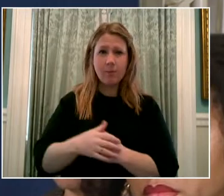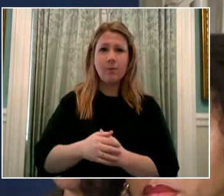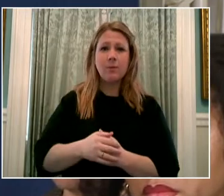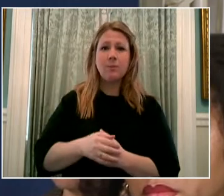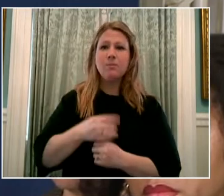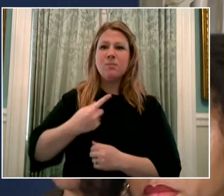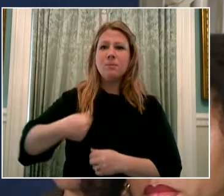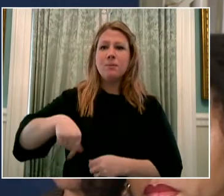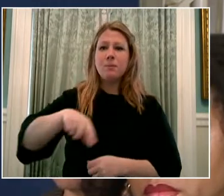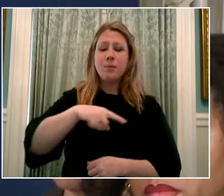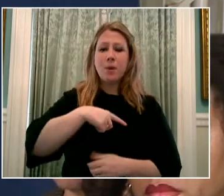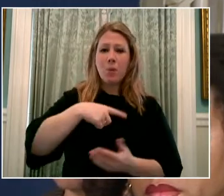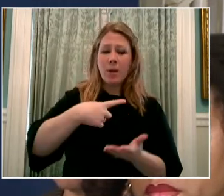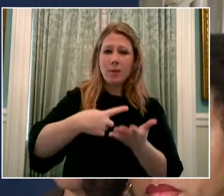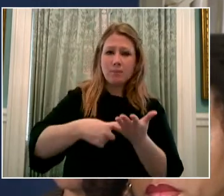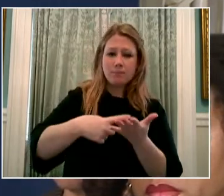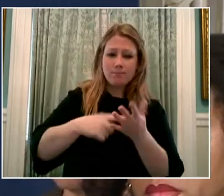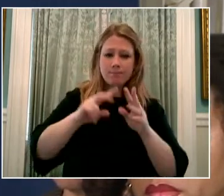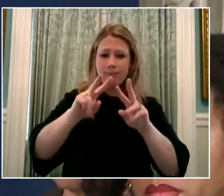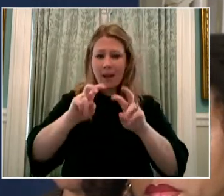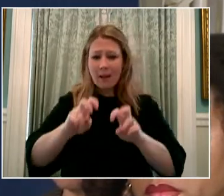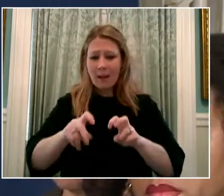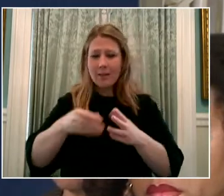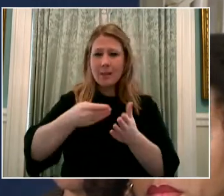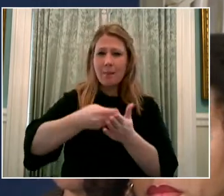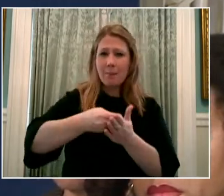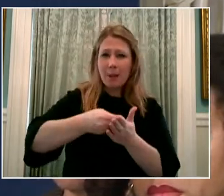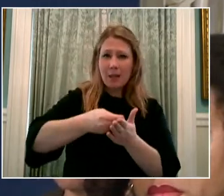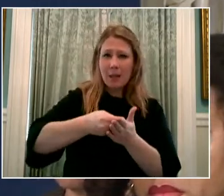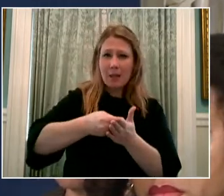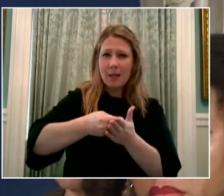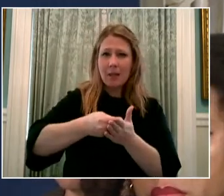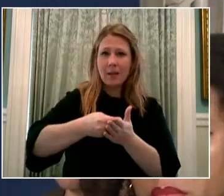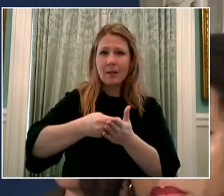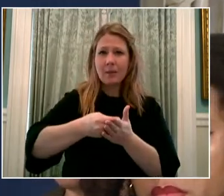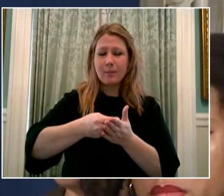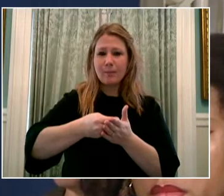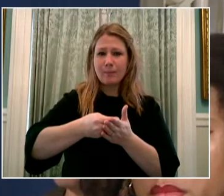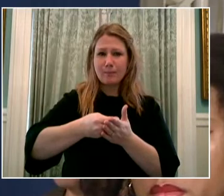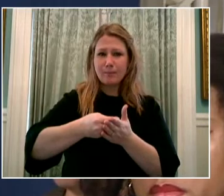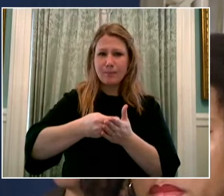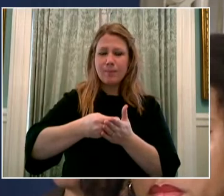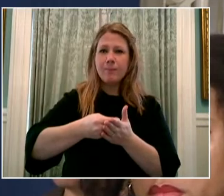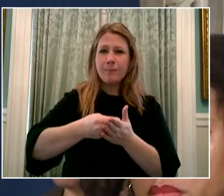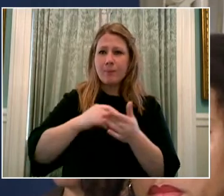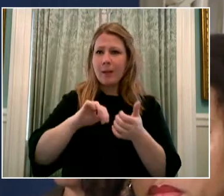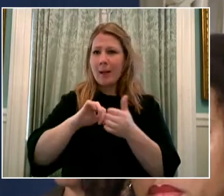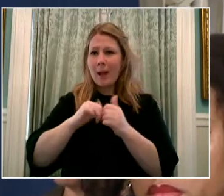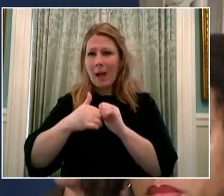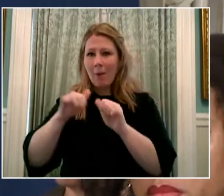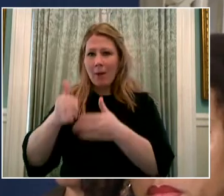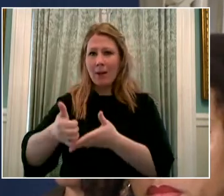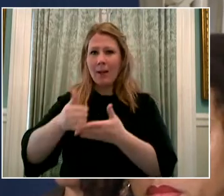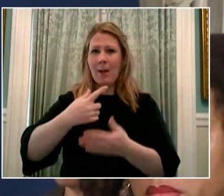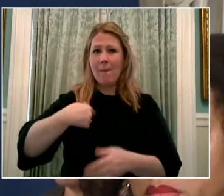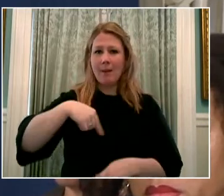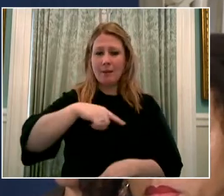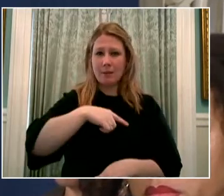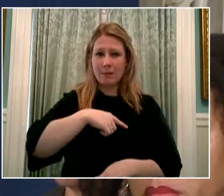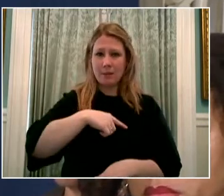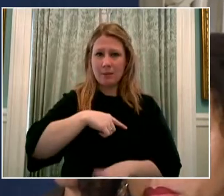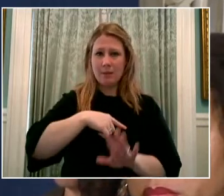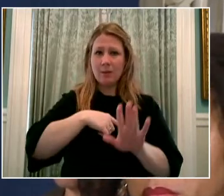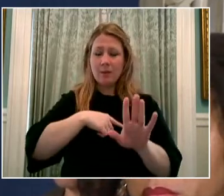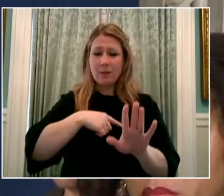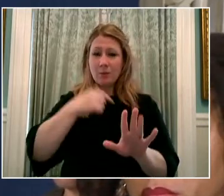that in the state budget that may be attached to what we're doing here. Because remember, we have to balance our budget